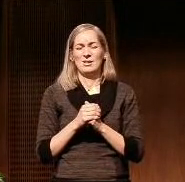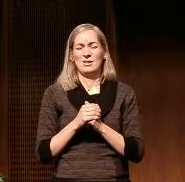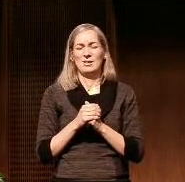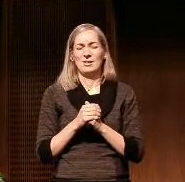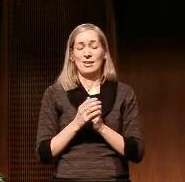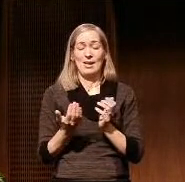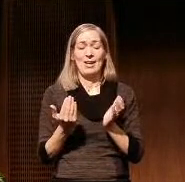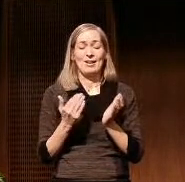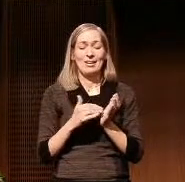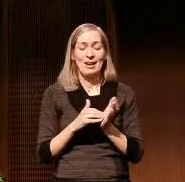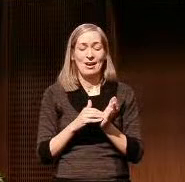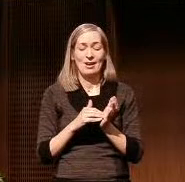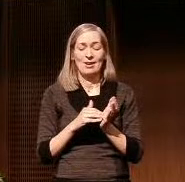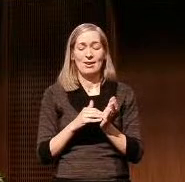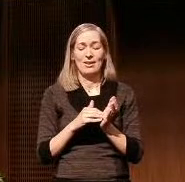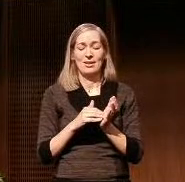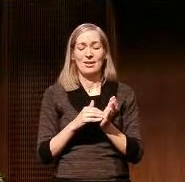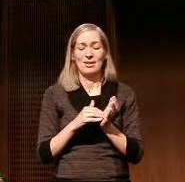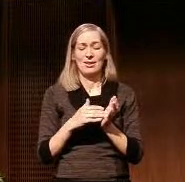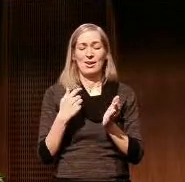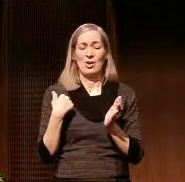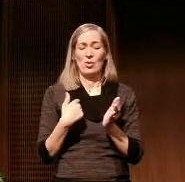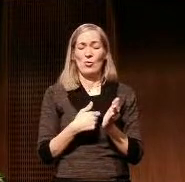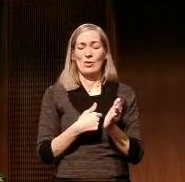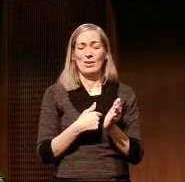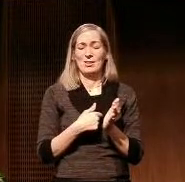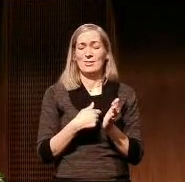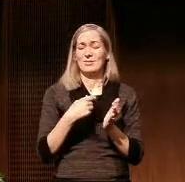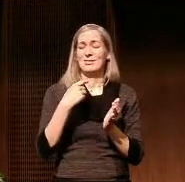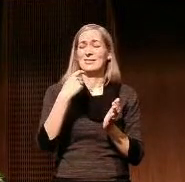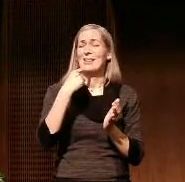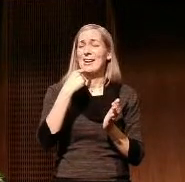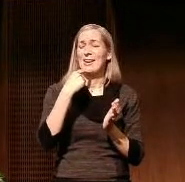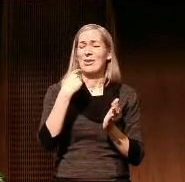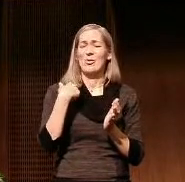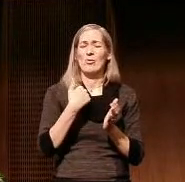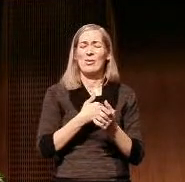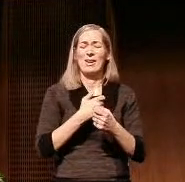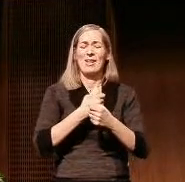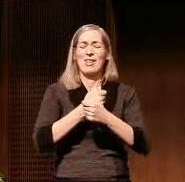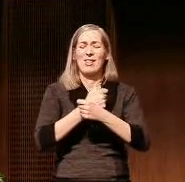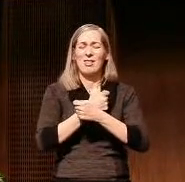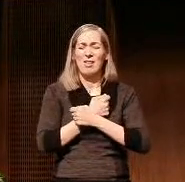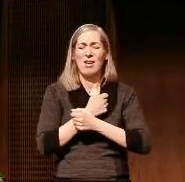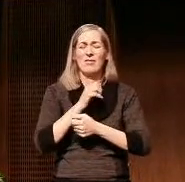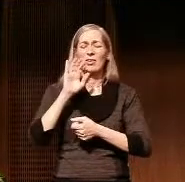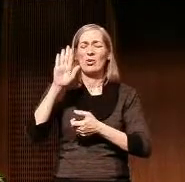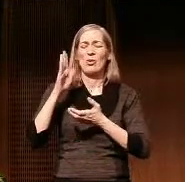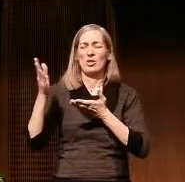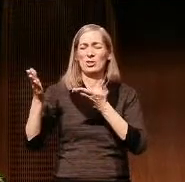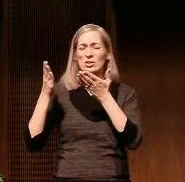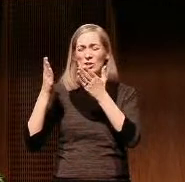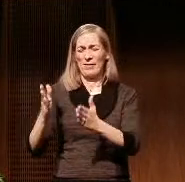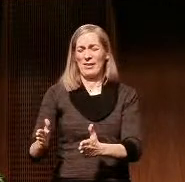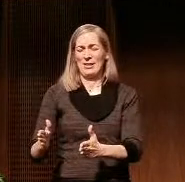And once again, we say that we loved your servant and he loved